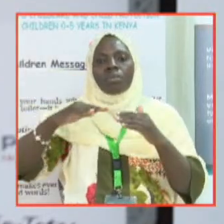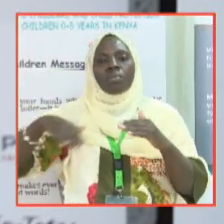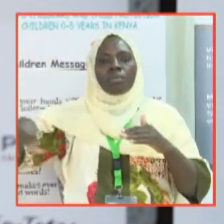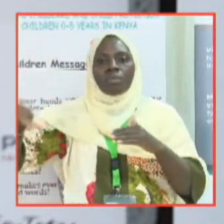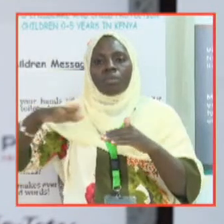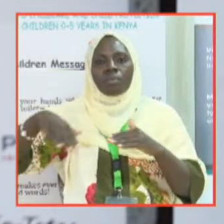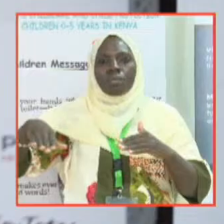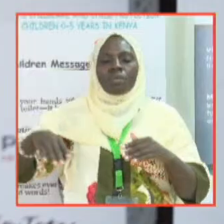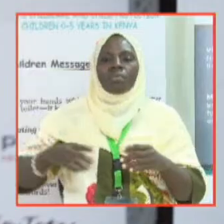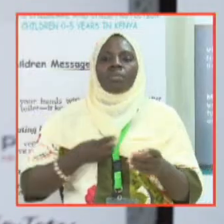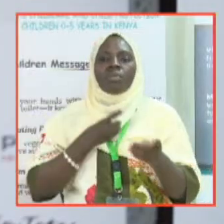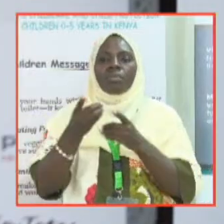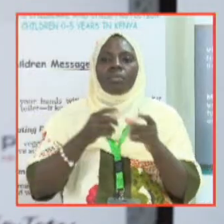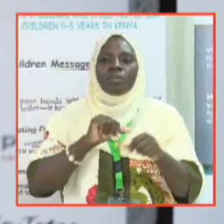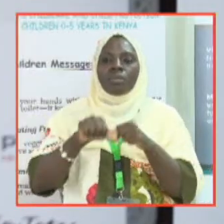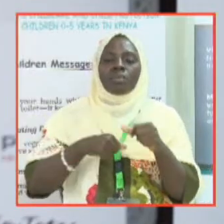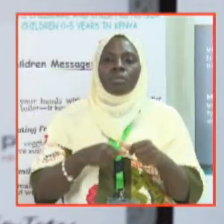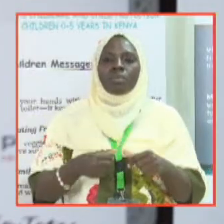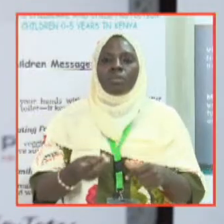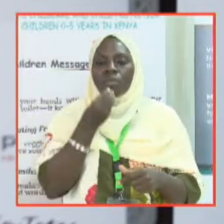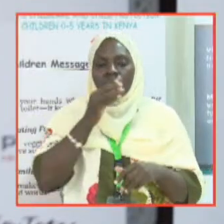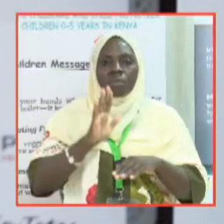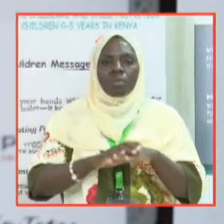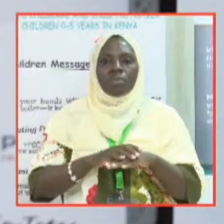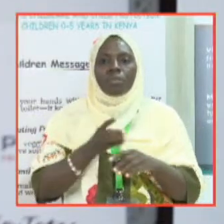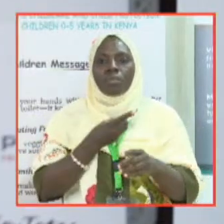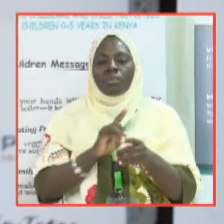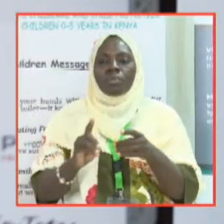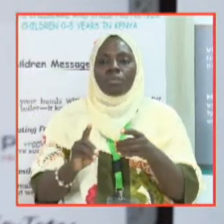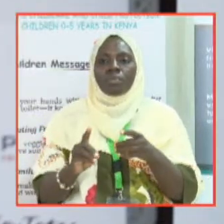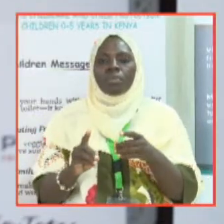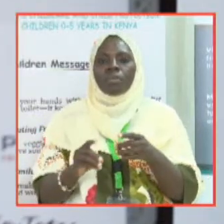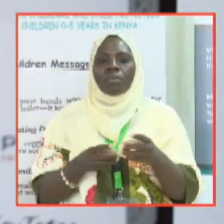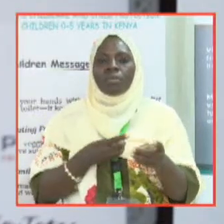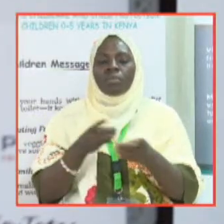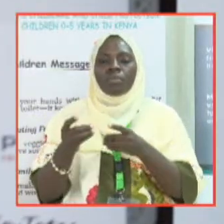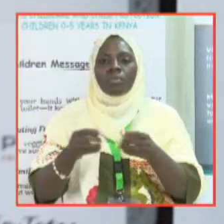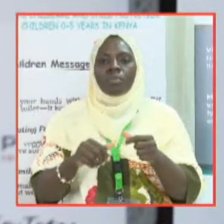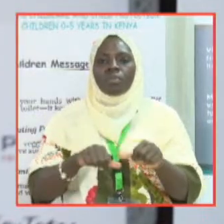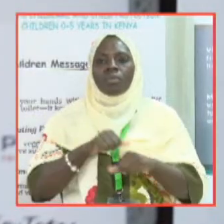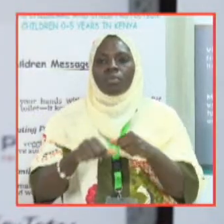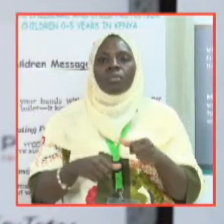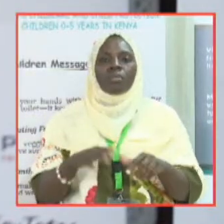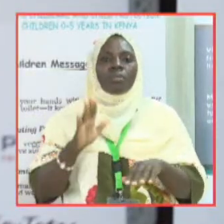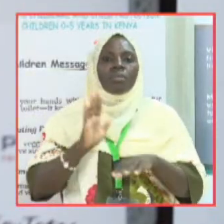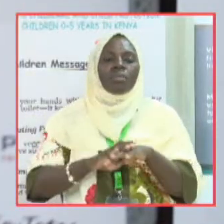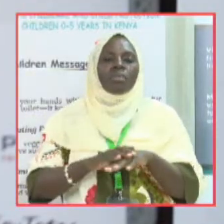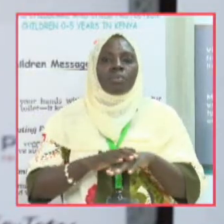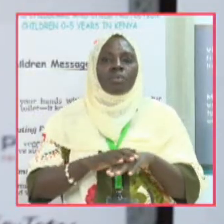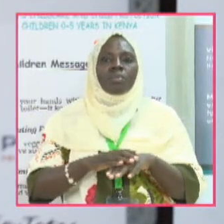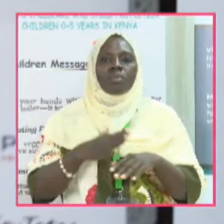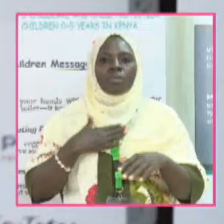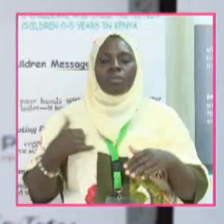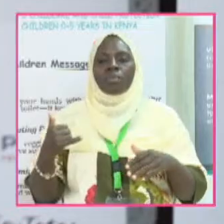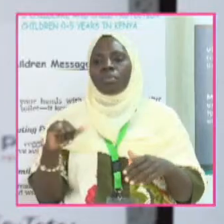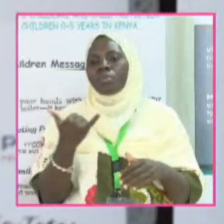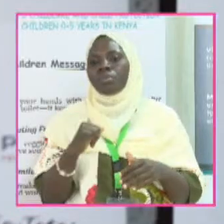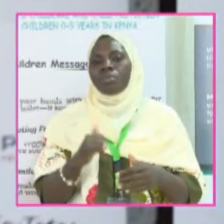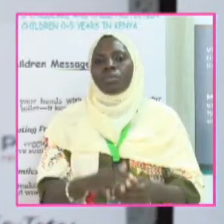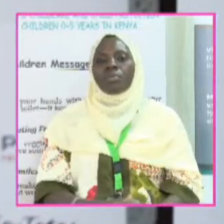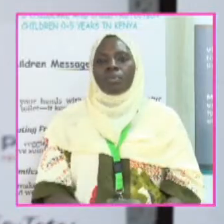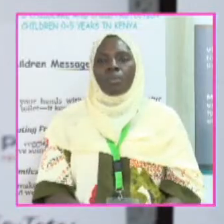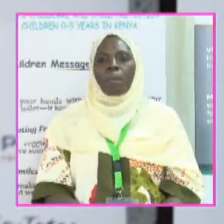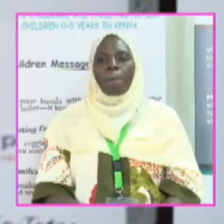adequate nutrition, but feeding during illness is missing. Responsive caregiving, it